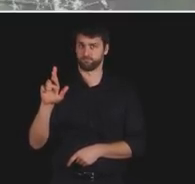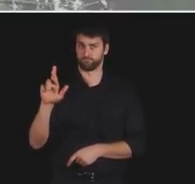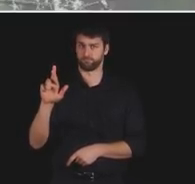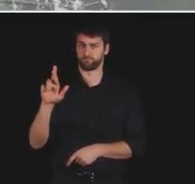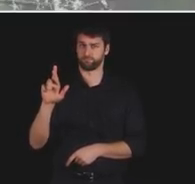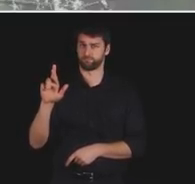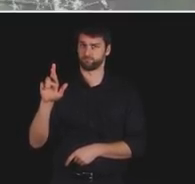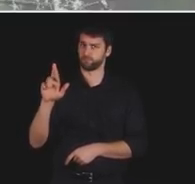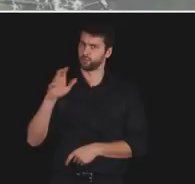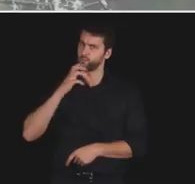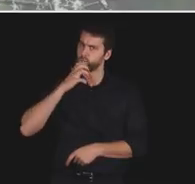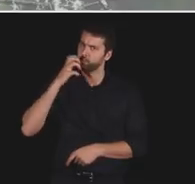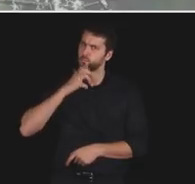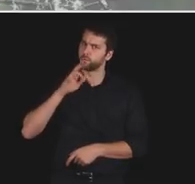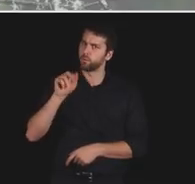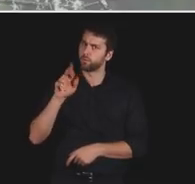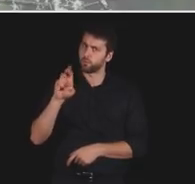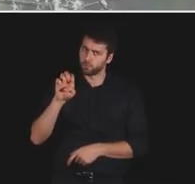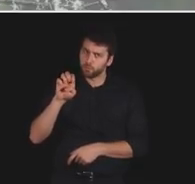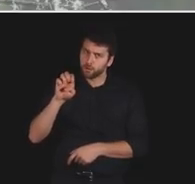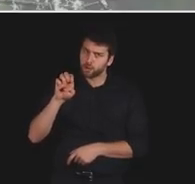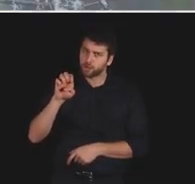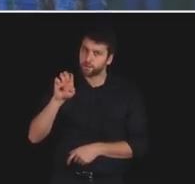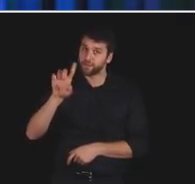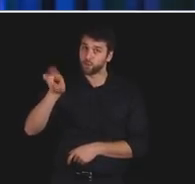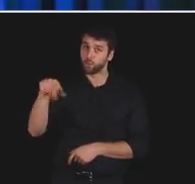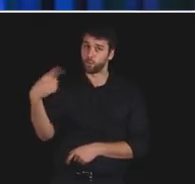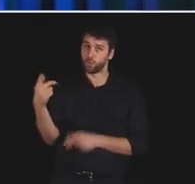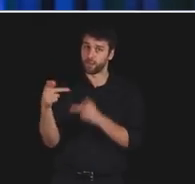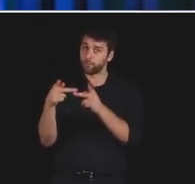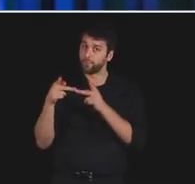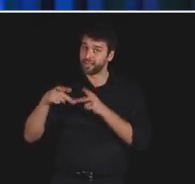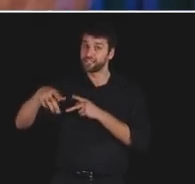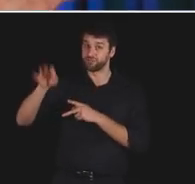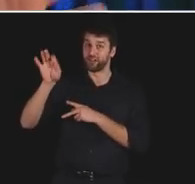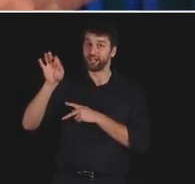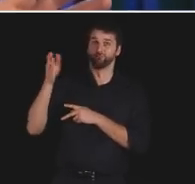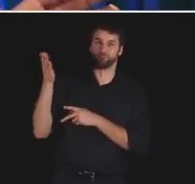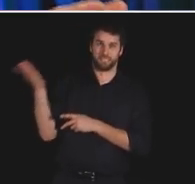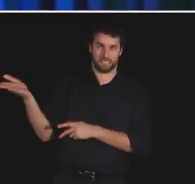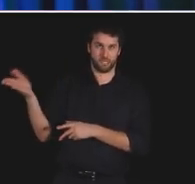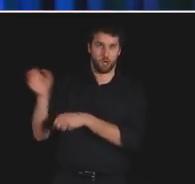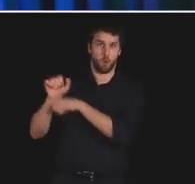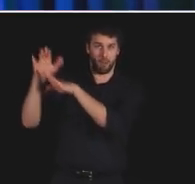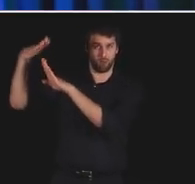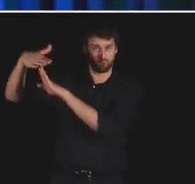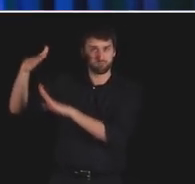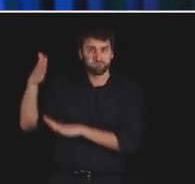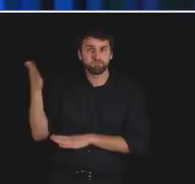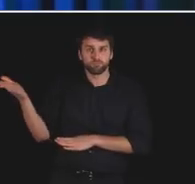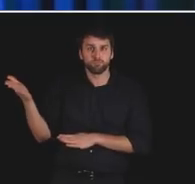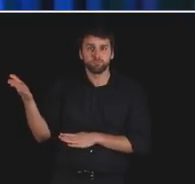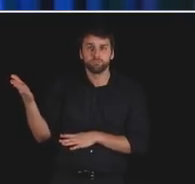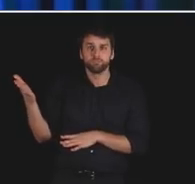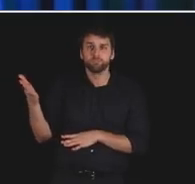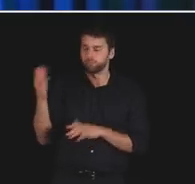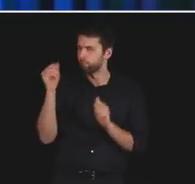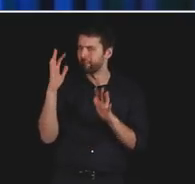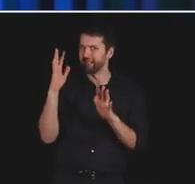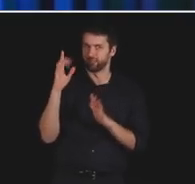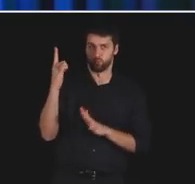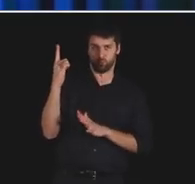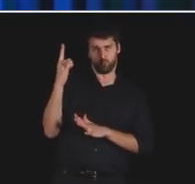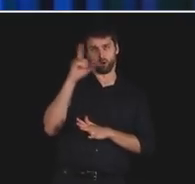this mountaintop, and it is amazing how one bird can brighten up your whole day, or even a whole week